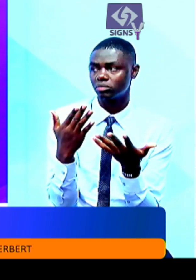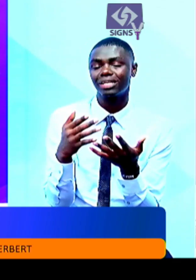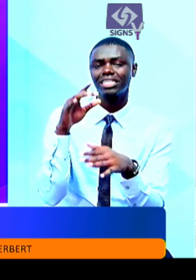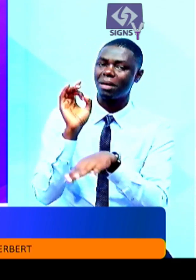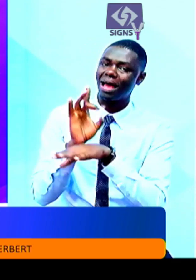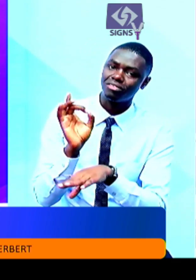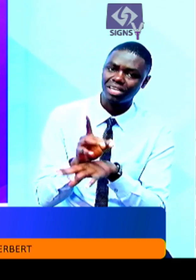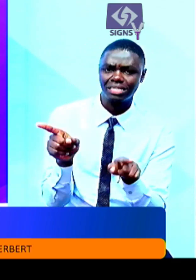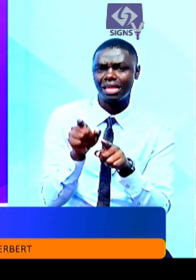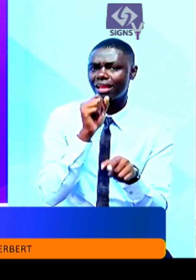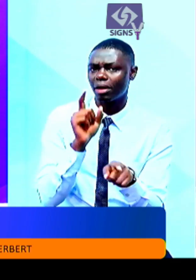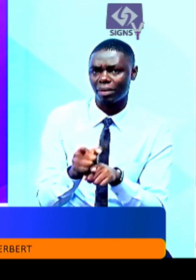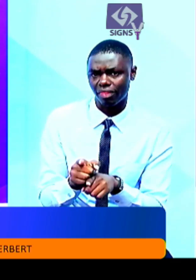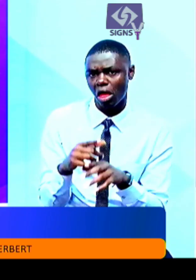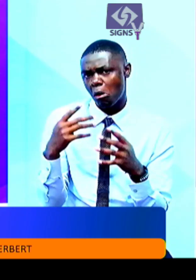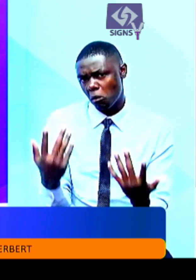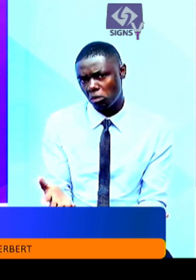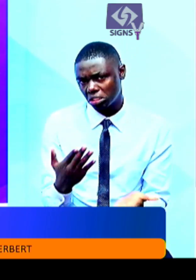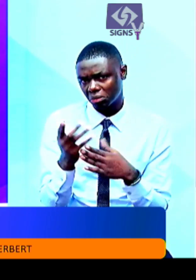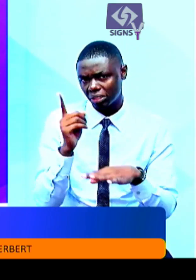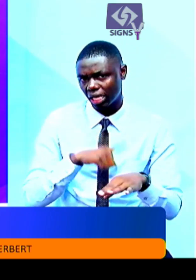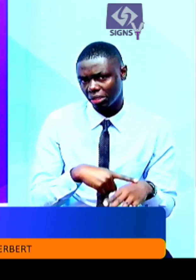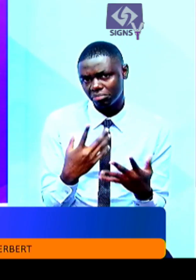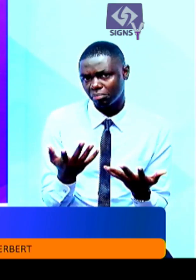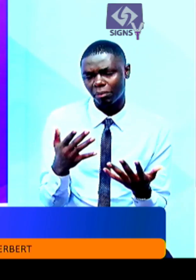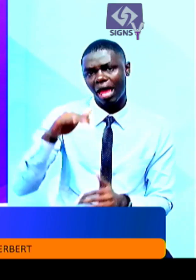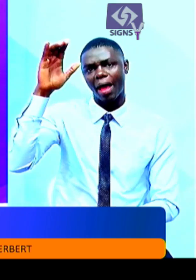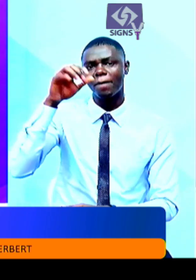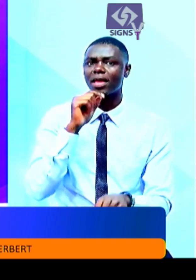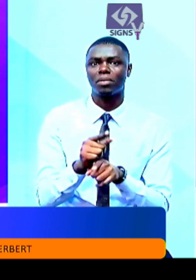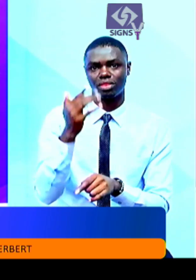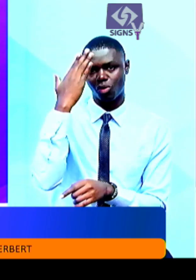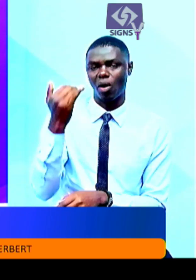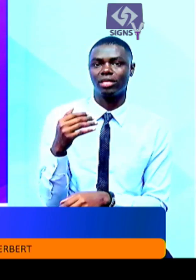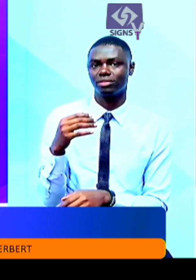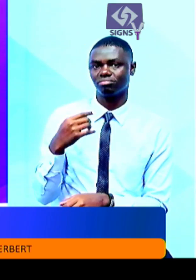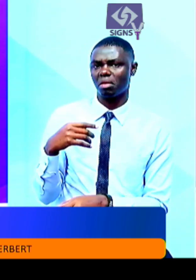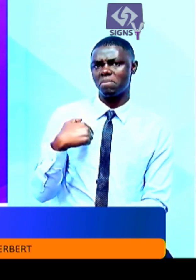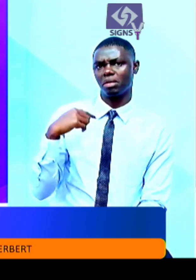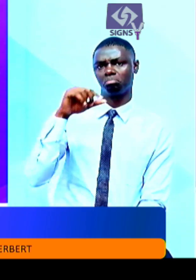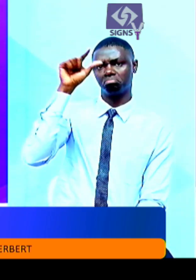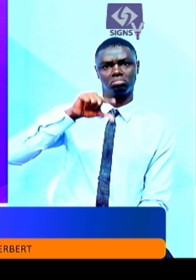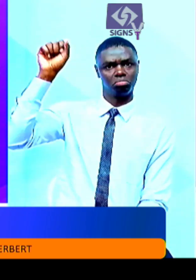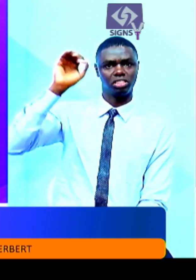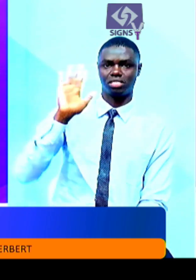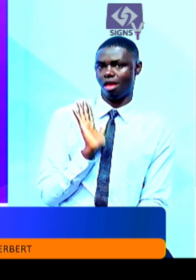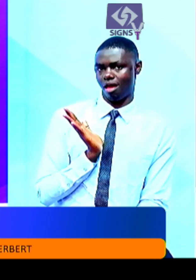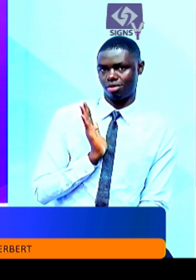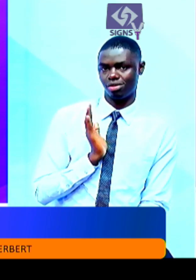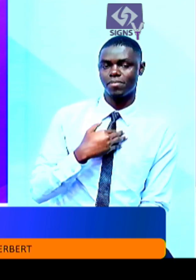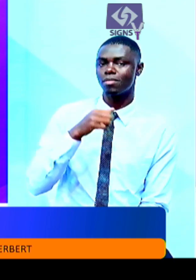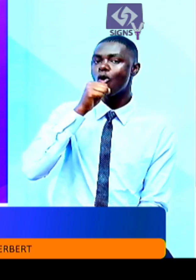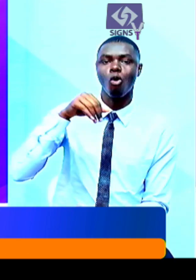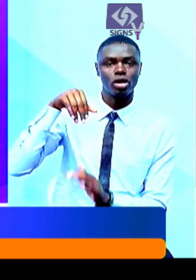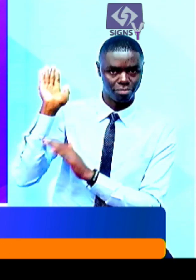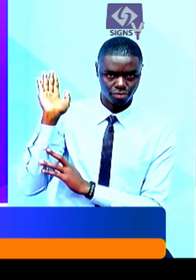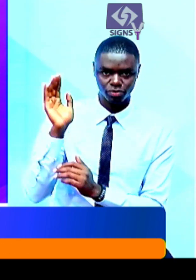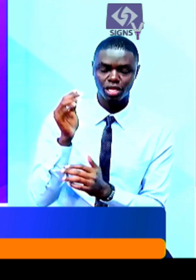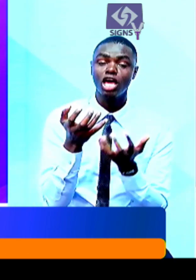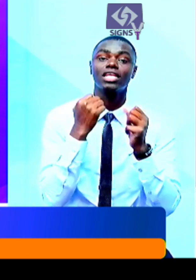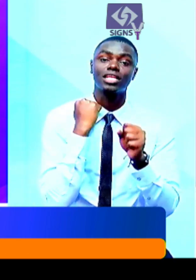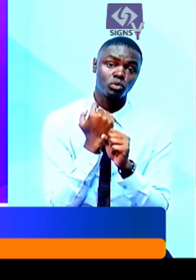like a brother. Yeah. Or sometimes you can call a bigger brother, because we are not age mates. I'm not a Gen Z. Yeah. What they need to